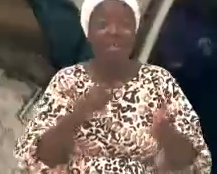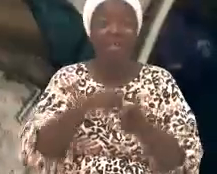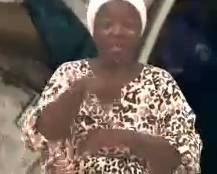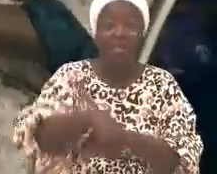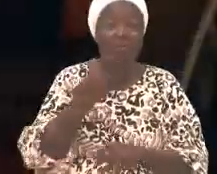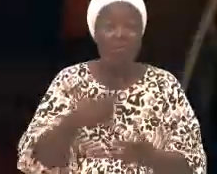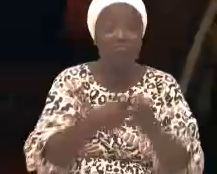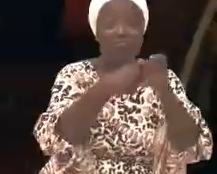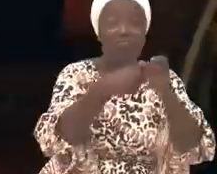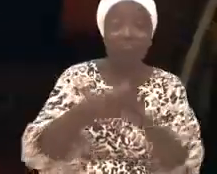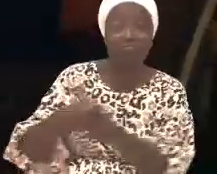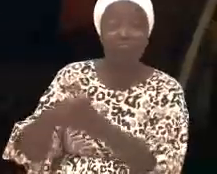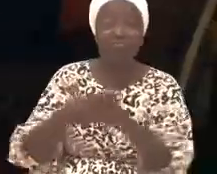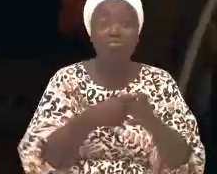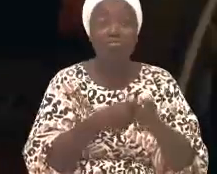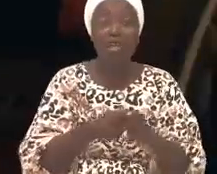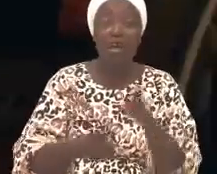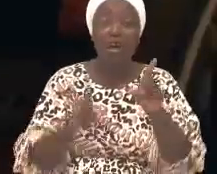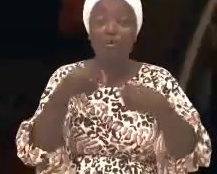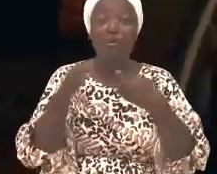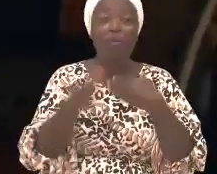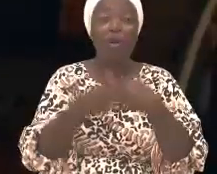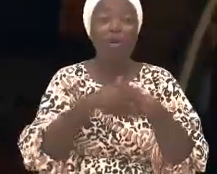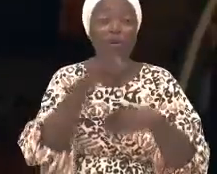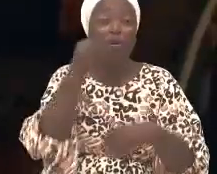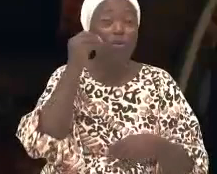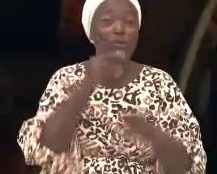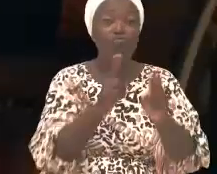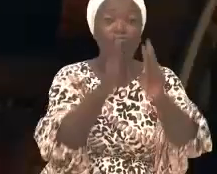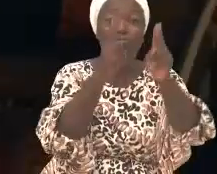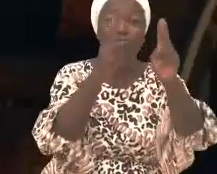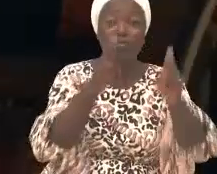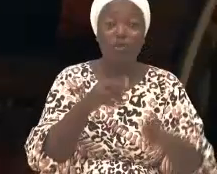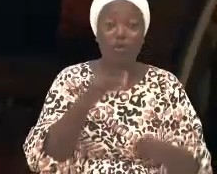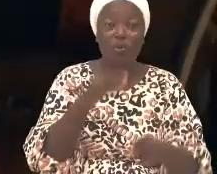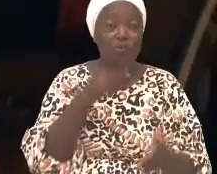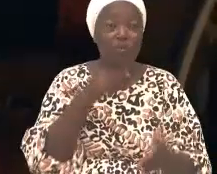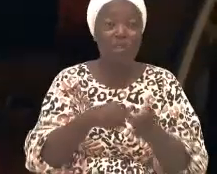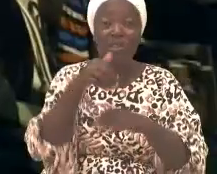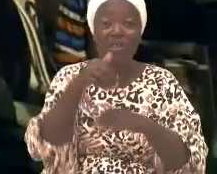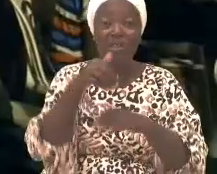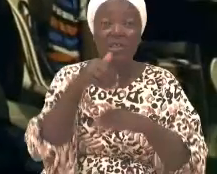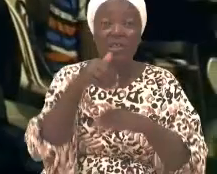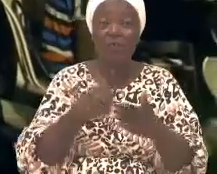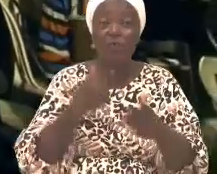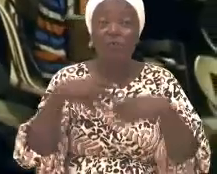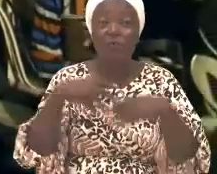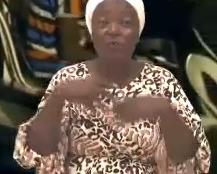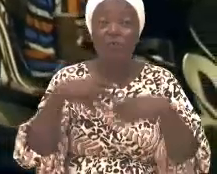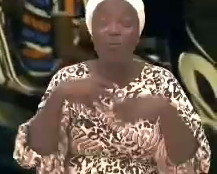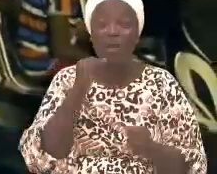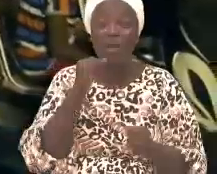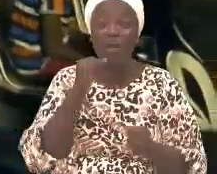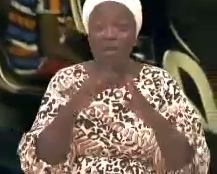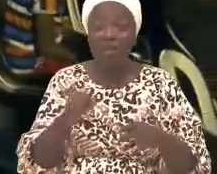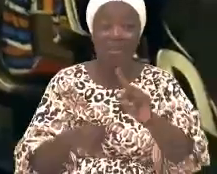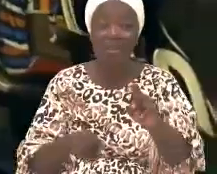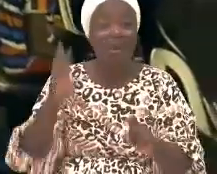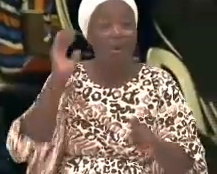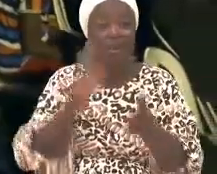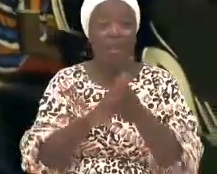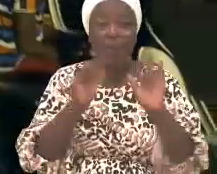the end of, before the end of the meeting? Is he staying for prayer? Is he going to allow